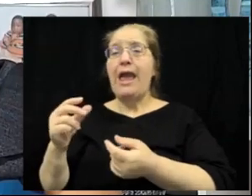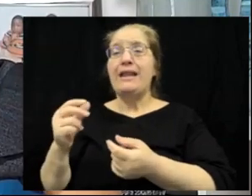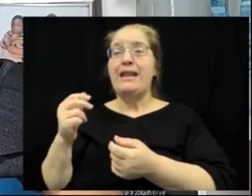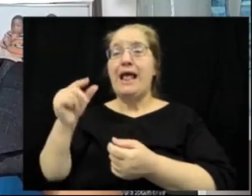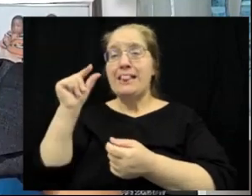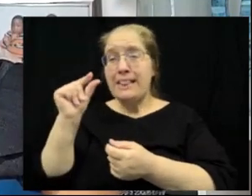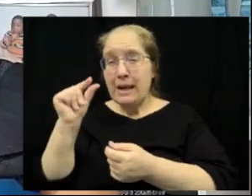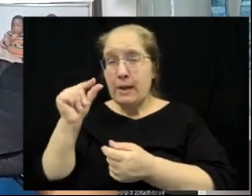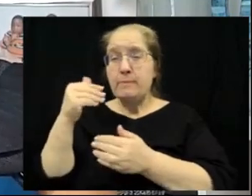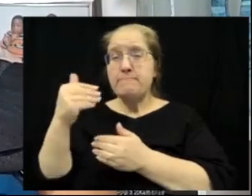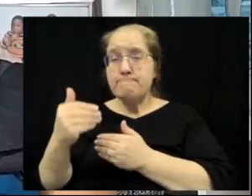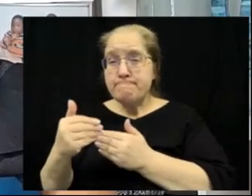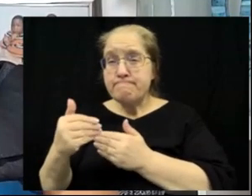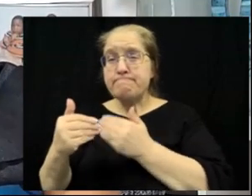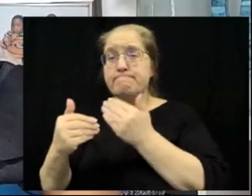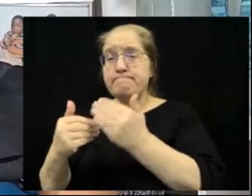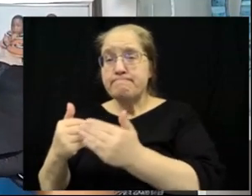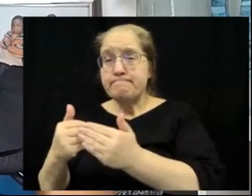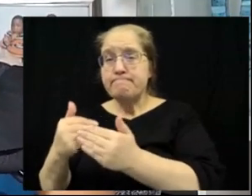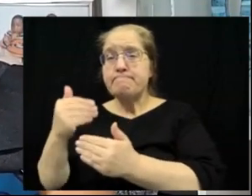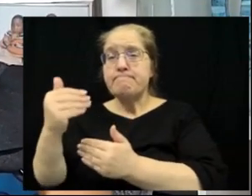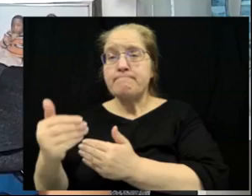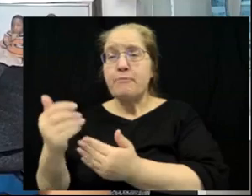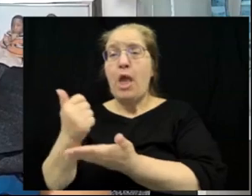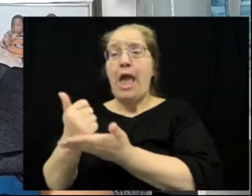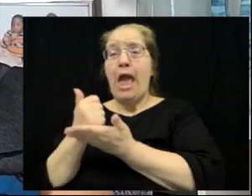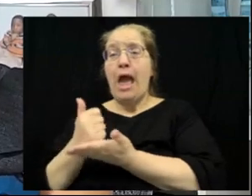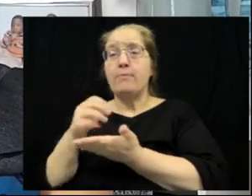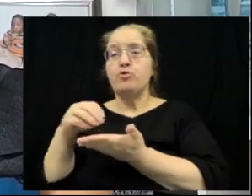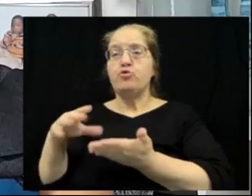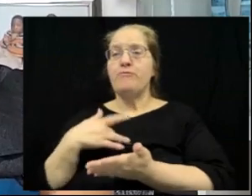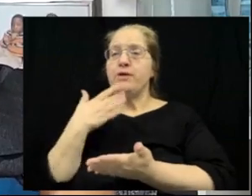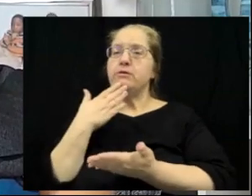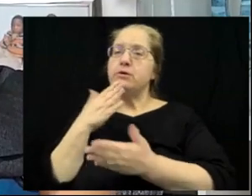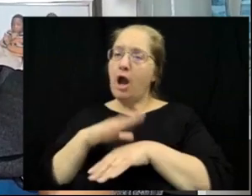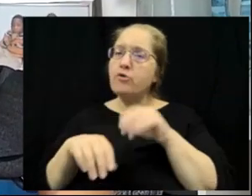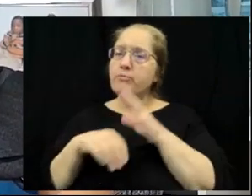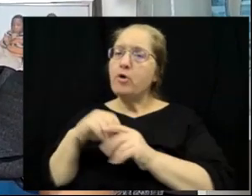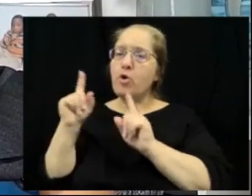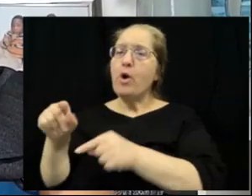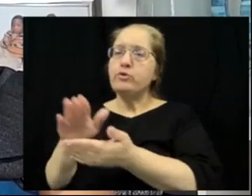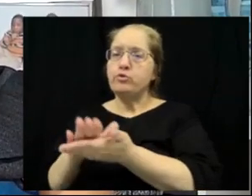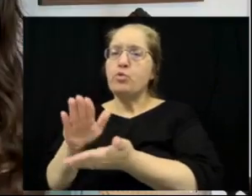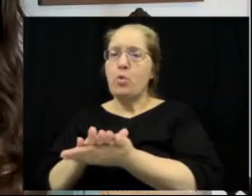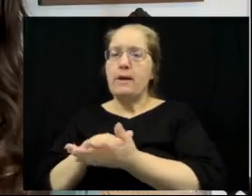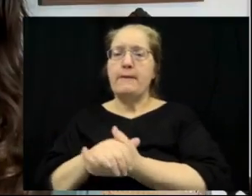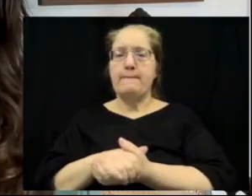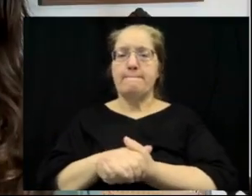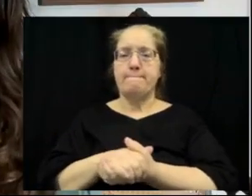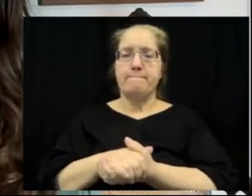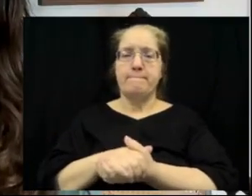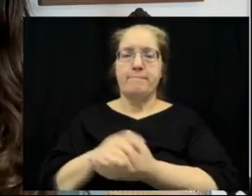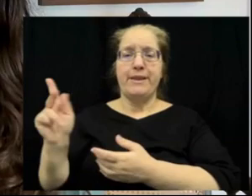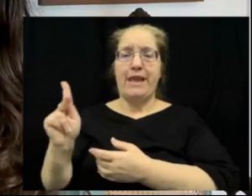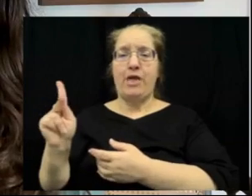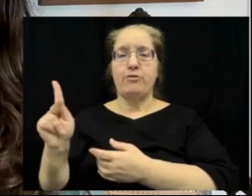by little to help them feel comfortable about going to school. Mhm. And Sheree, I like how